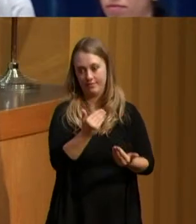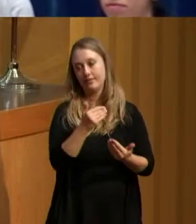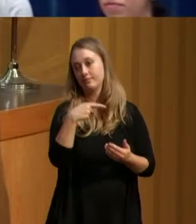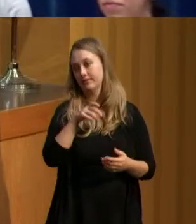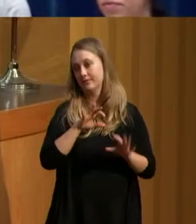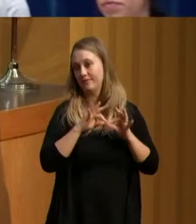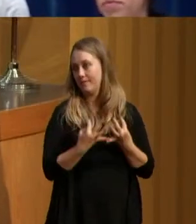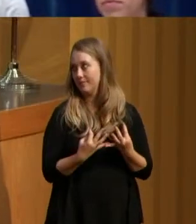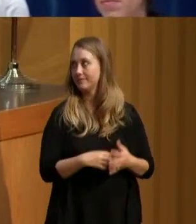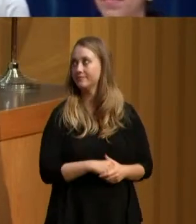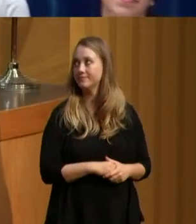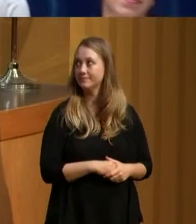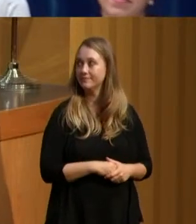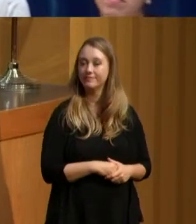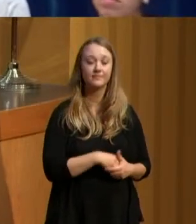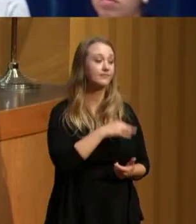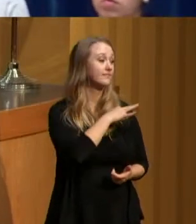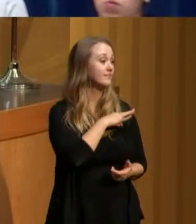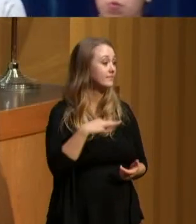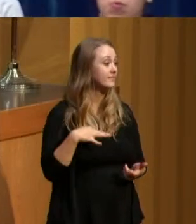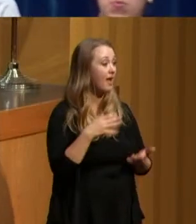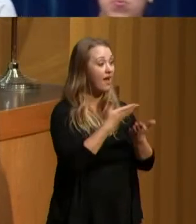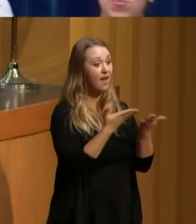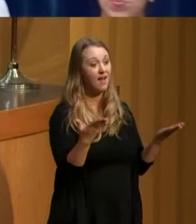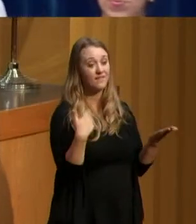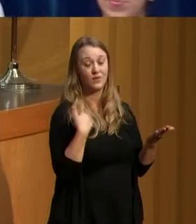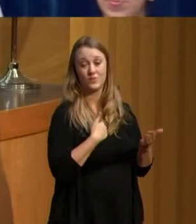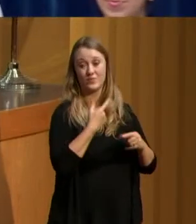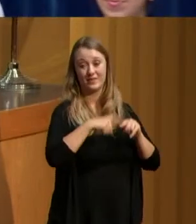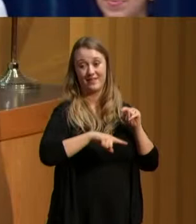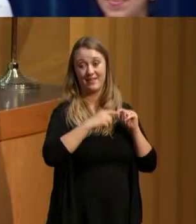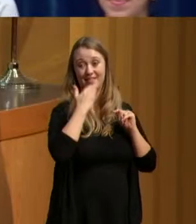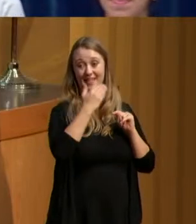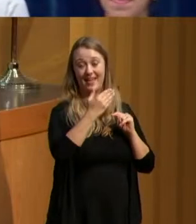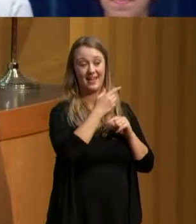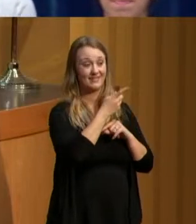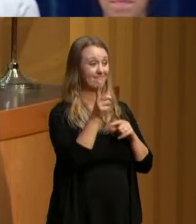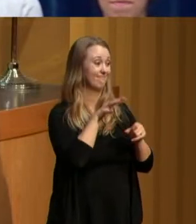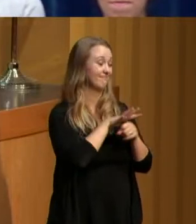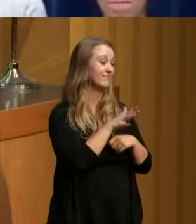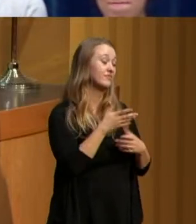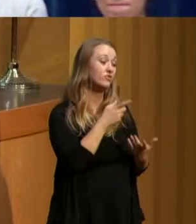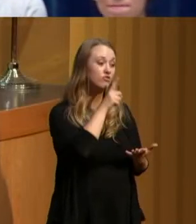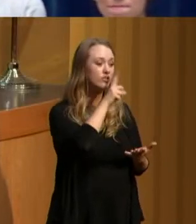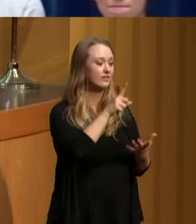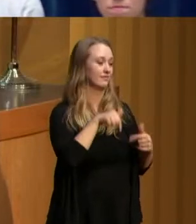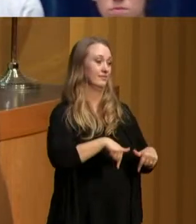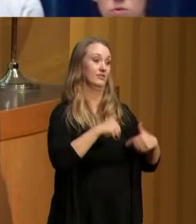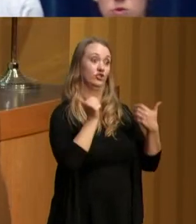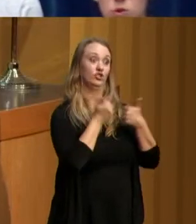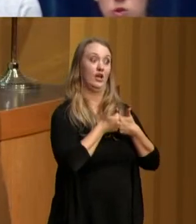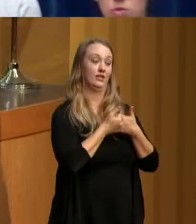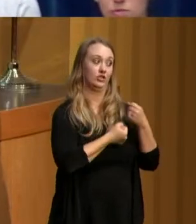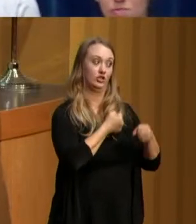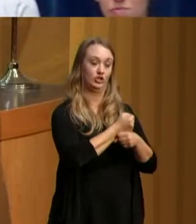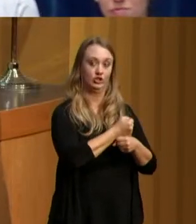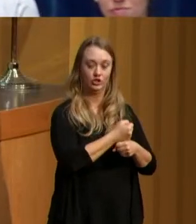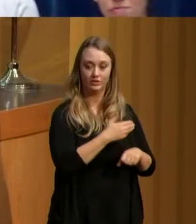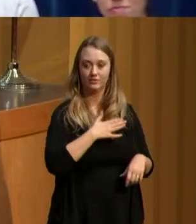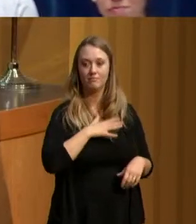So faculty and staff, we can't not thank them. This was definitely a challenging year. My wife is